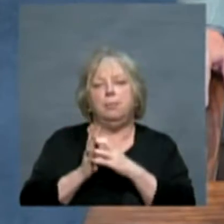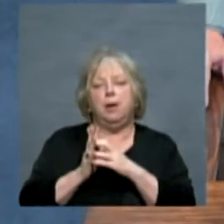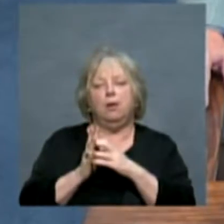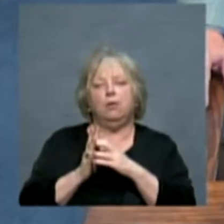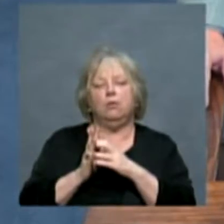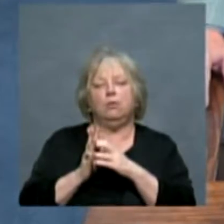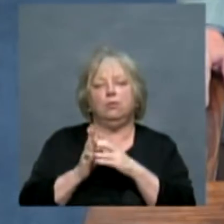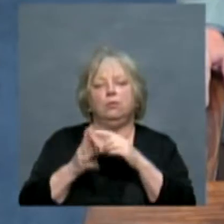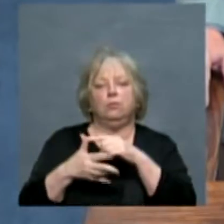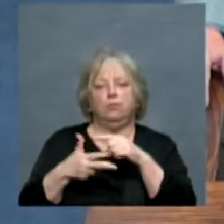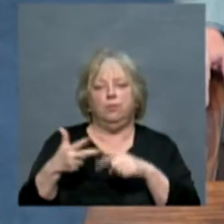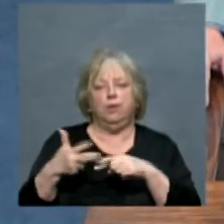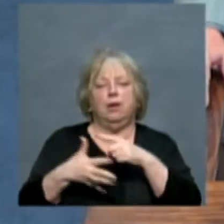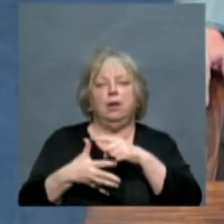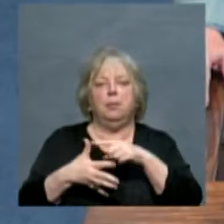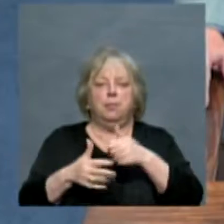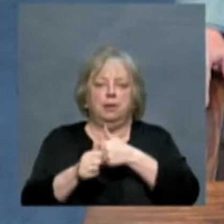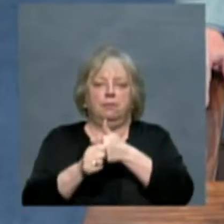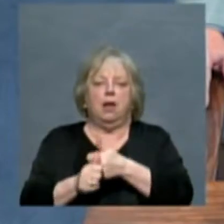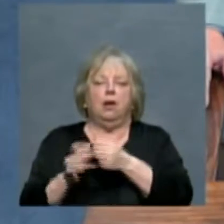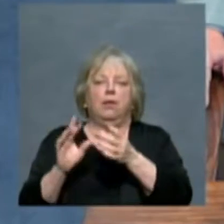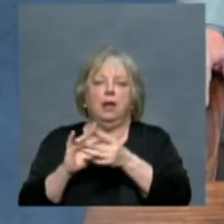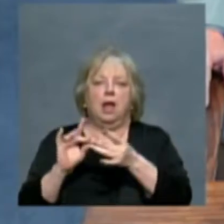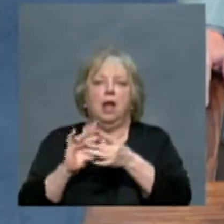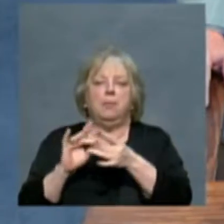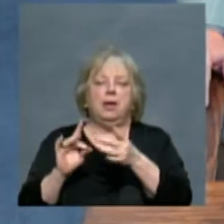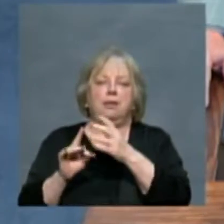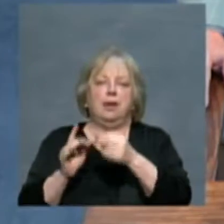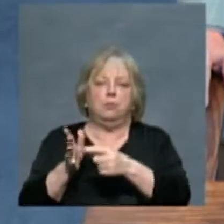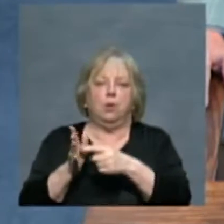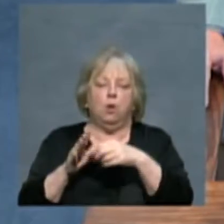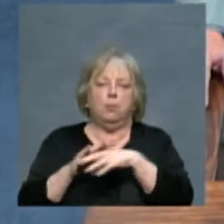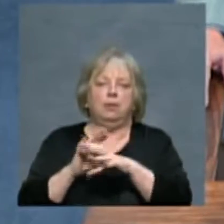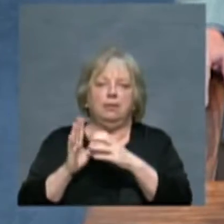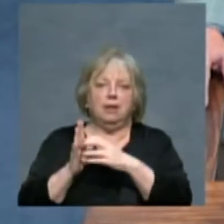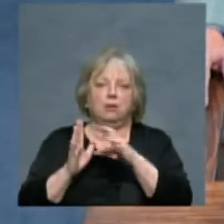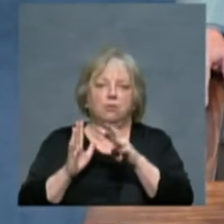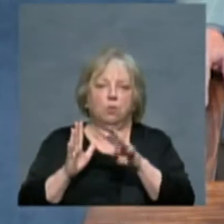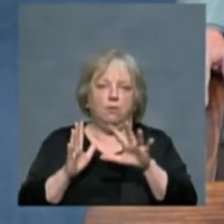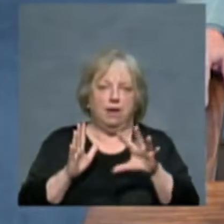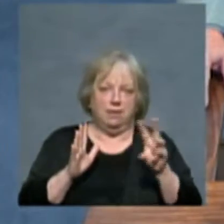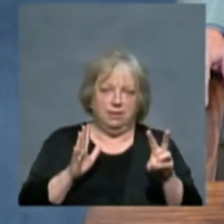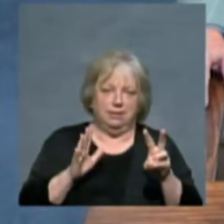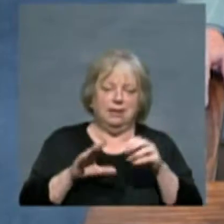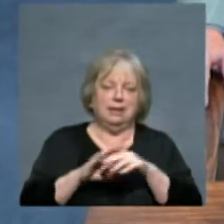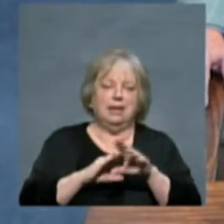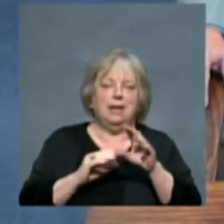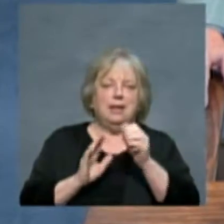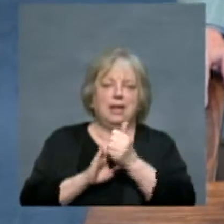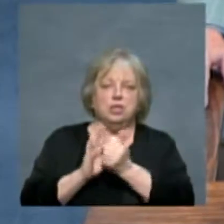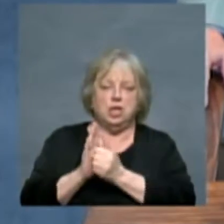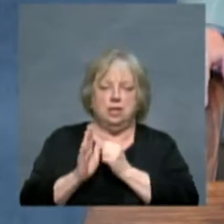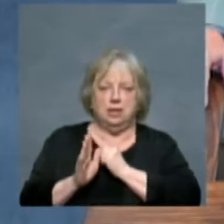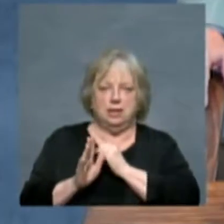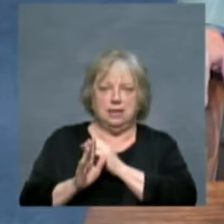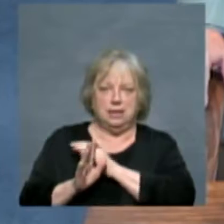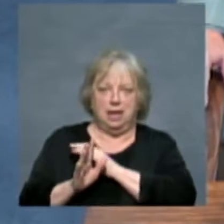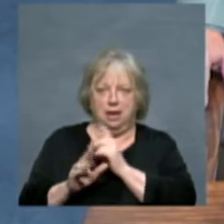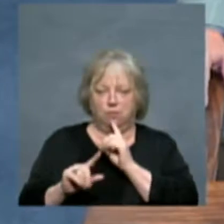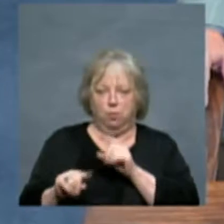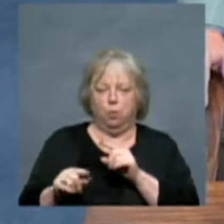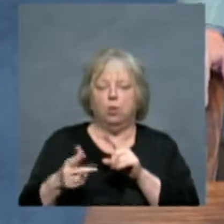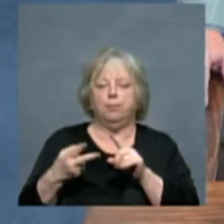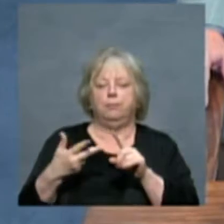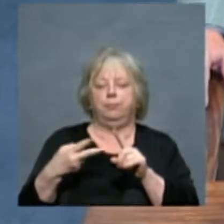First being compliance with the comments and conditions as noted in sections 4, 5, and 6 of the agenda staff report.